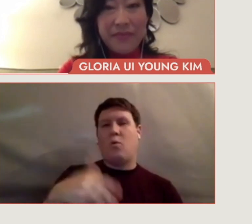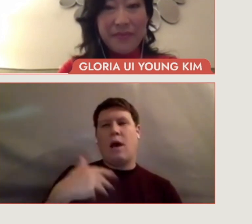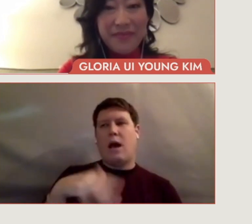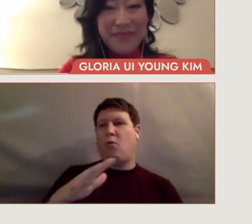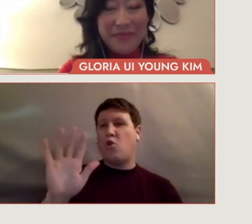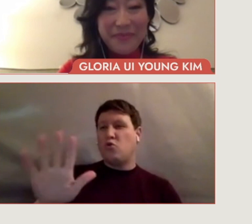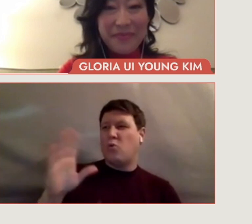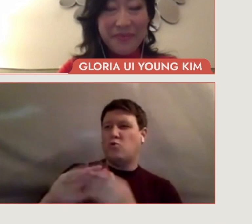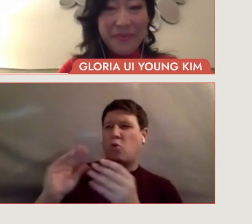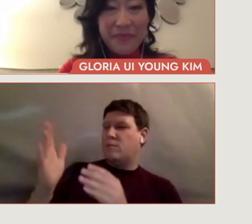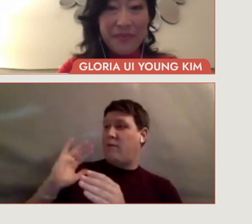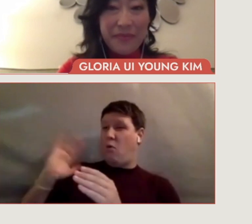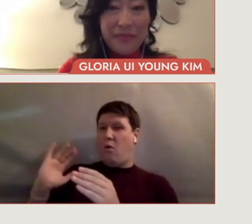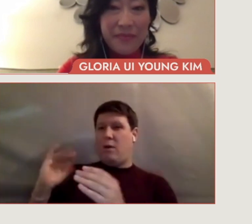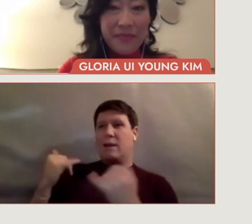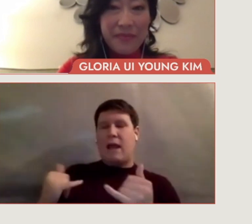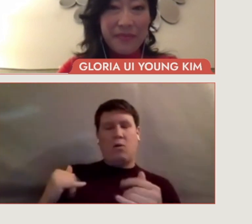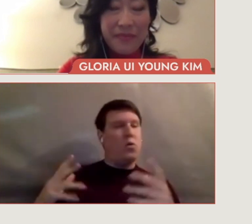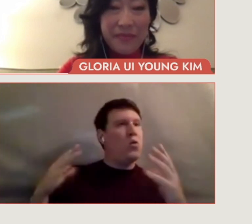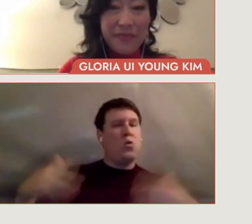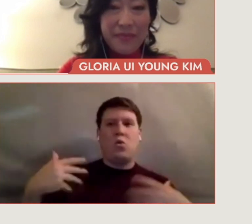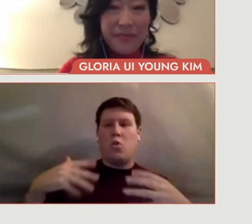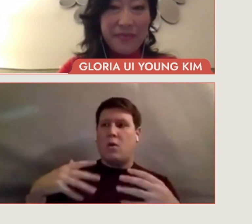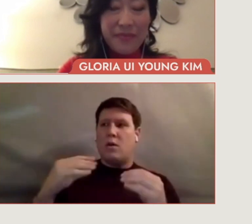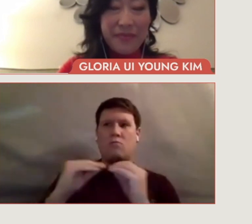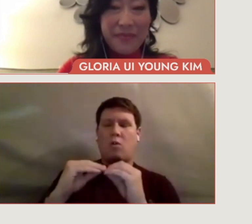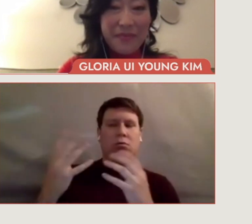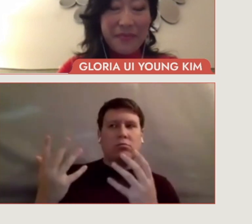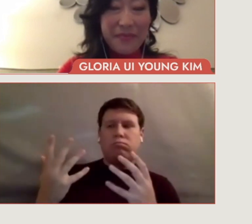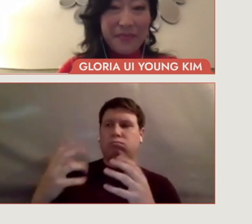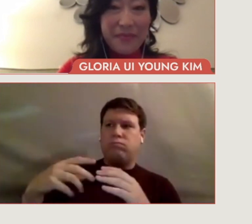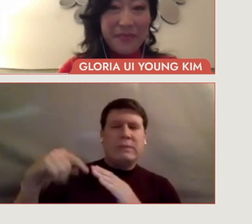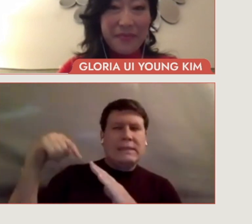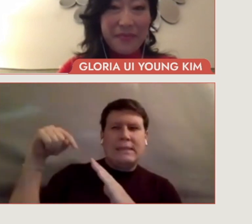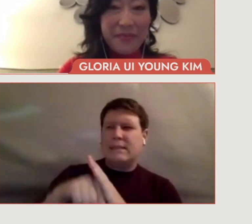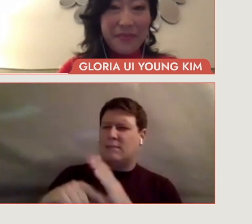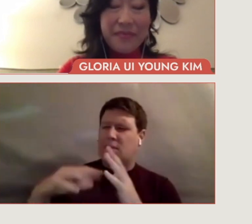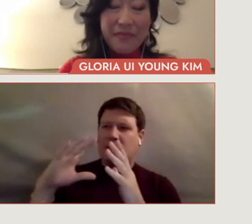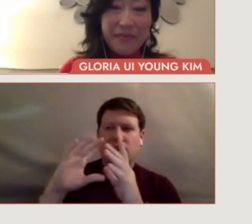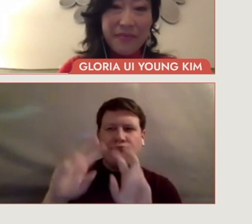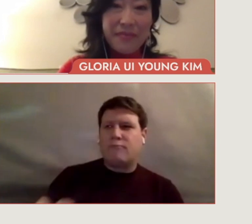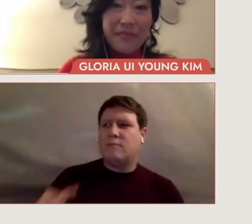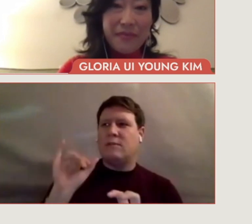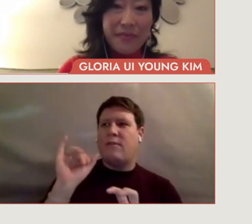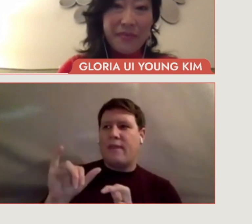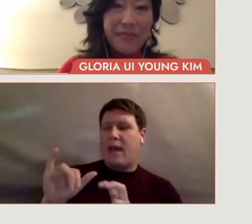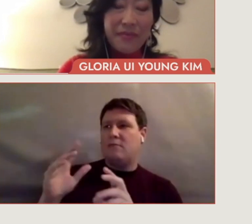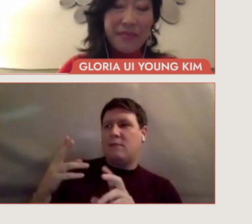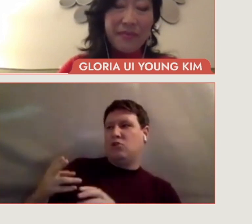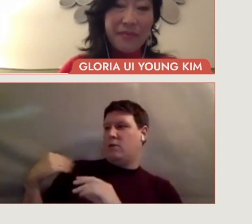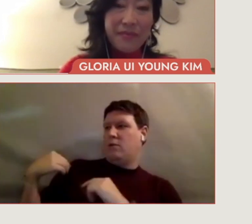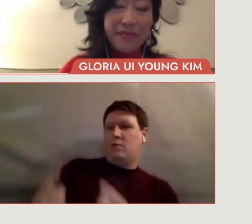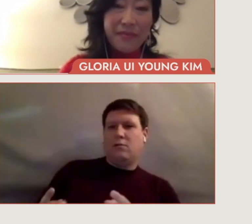you know, really, we've had glorious films for a number of years. And so this story is a story